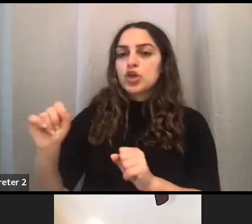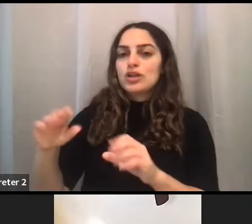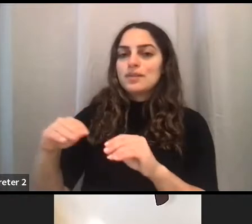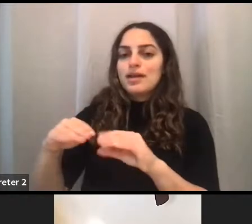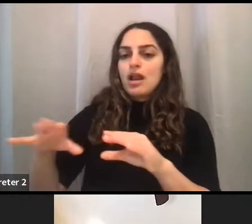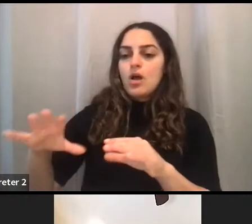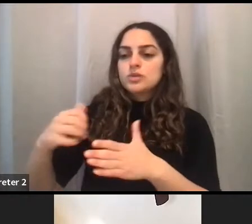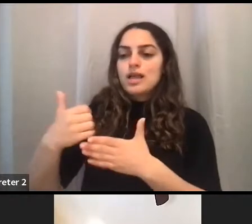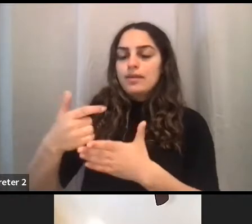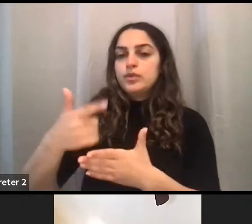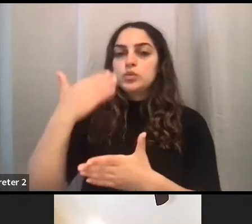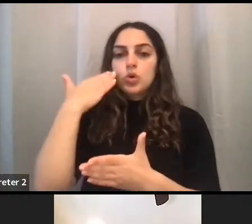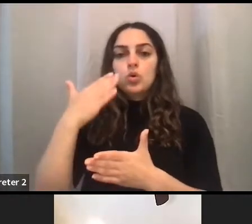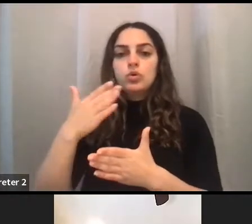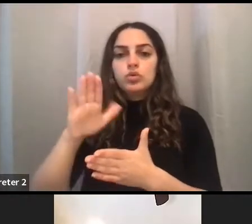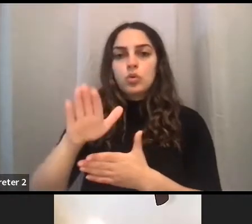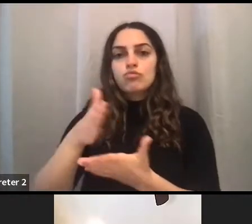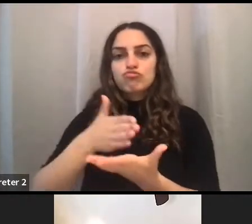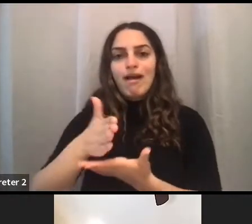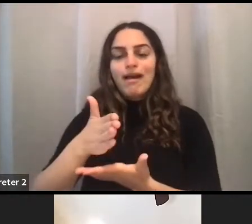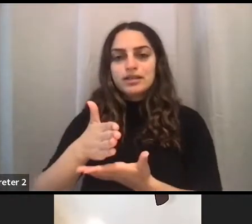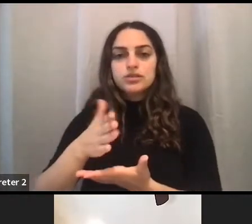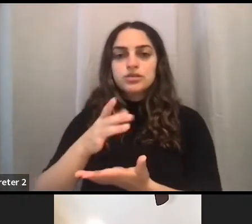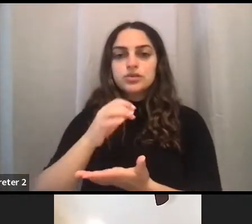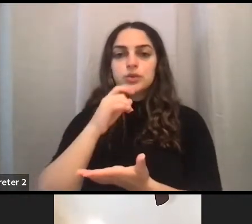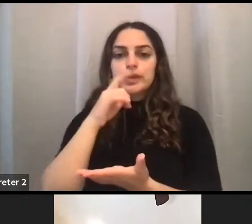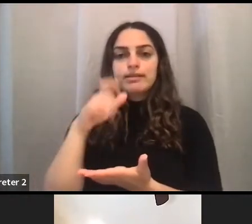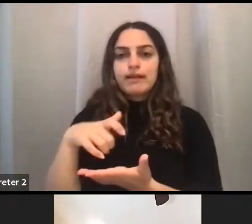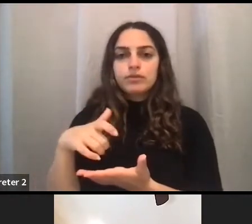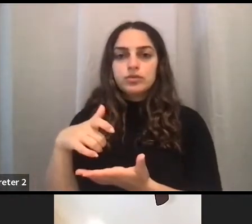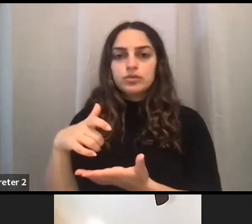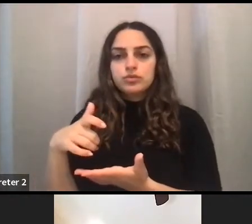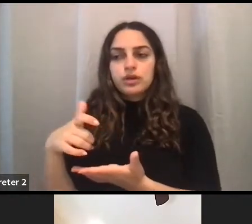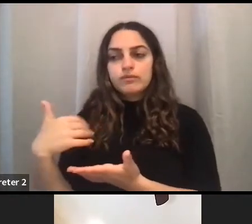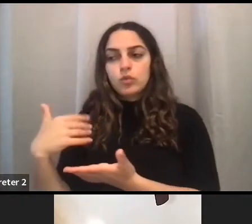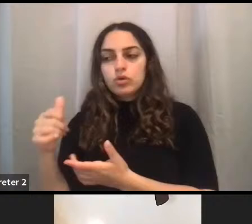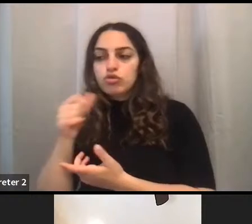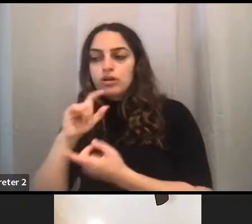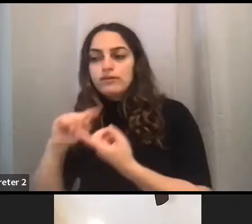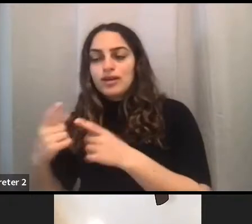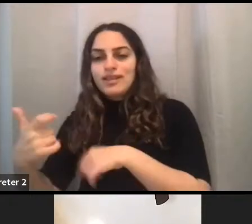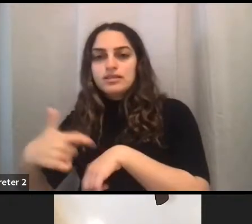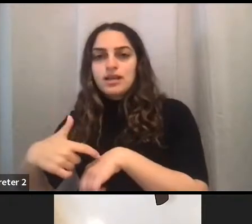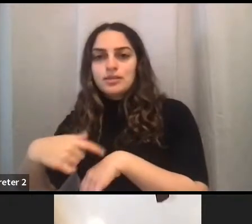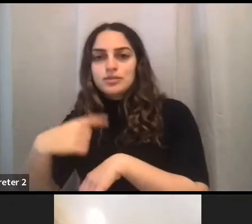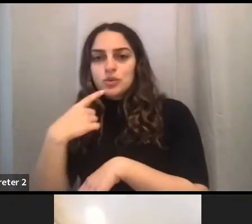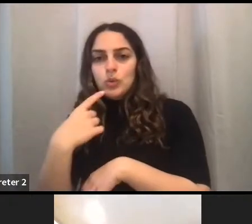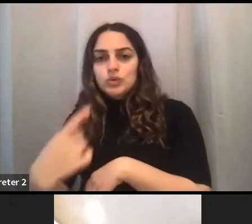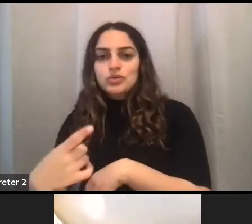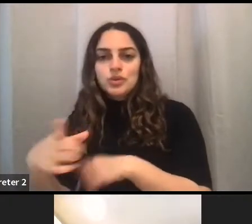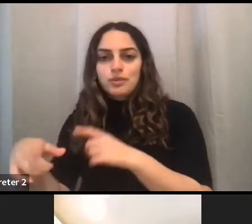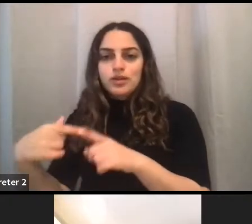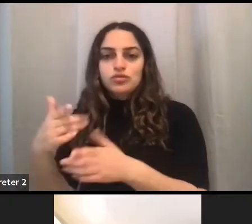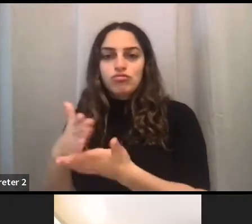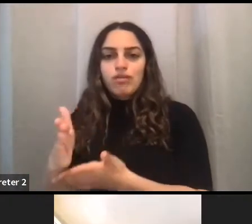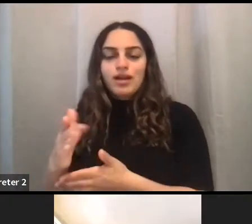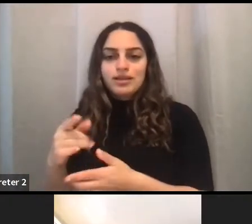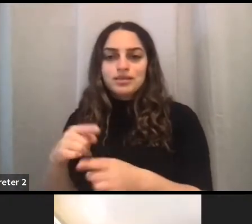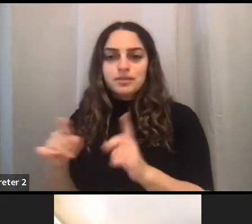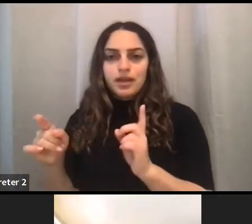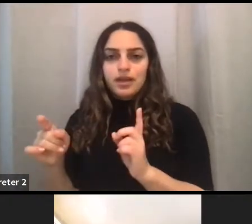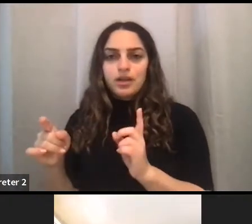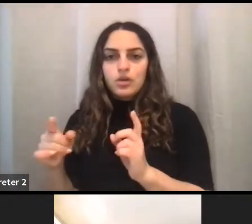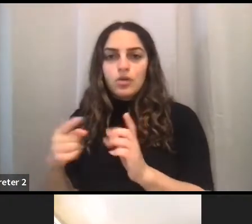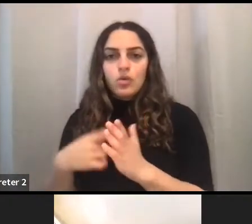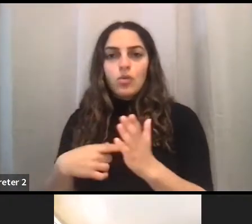um what your rights are so you didn't have to you know fortunately your girlfriend at the time told you about your rights but you know what could